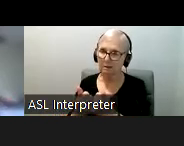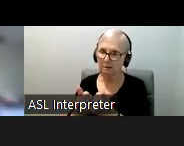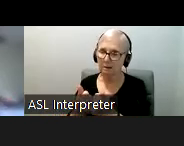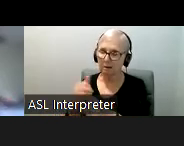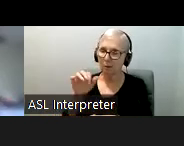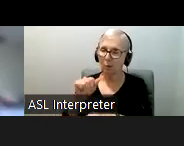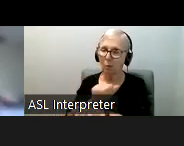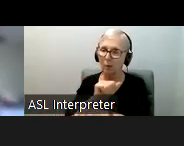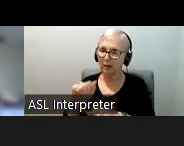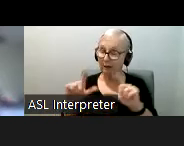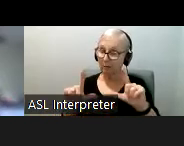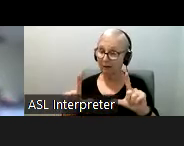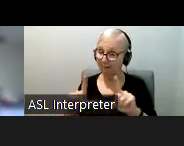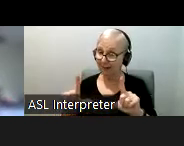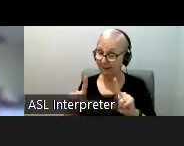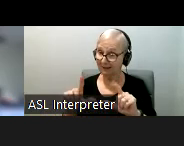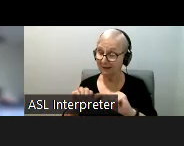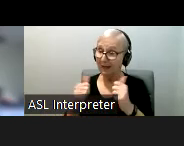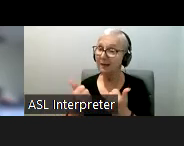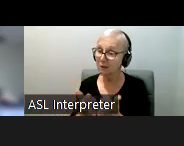around licensed agencies is